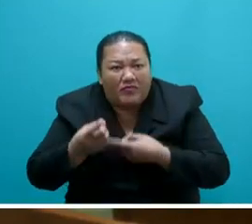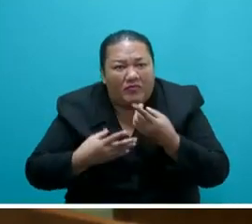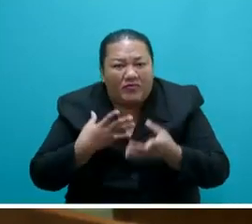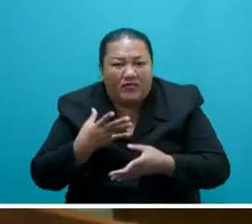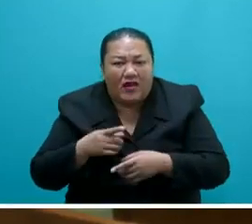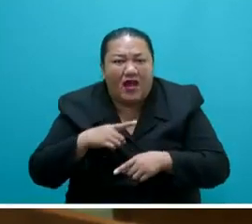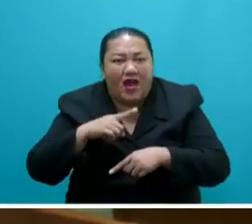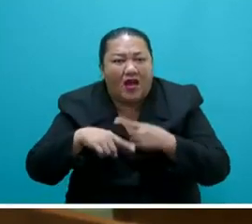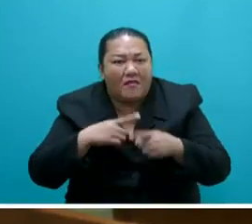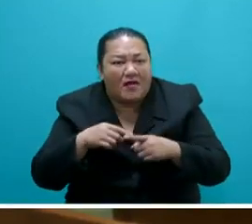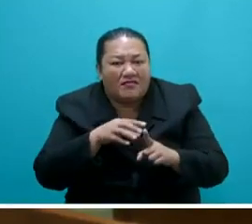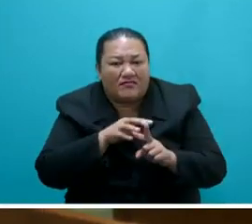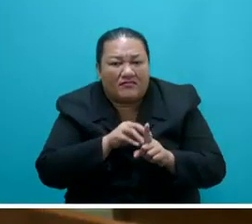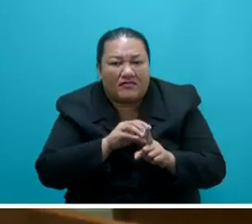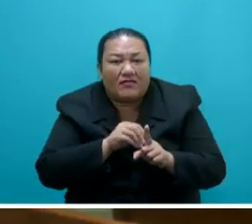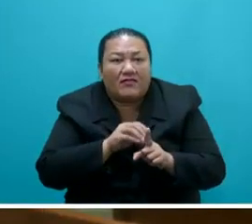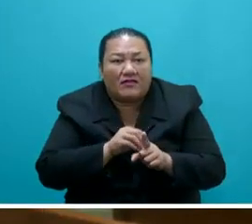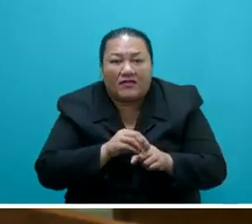history.